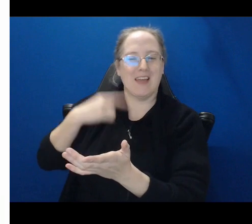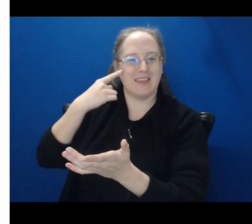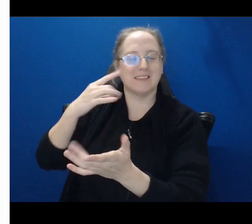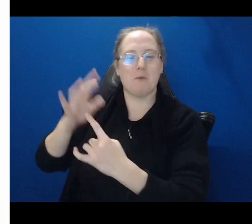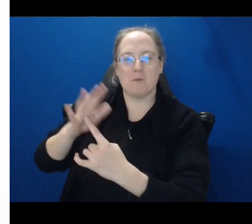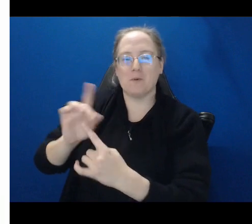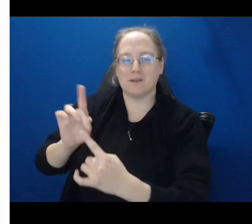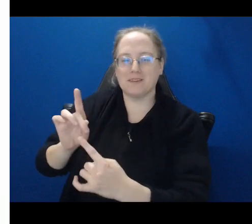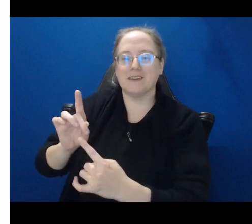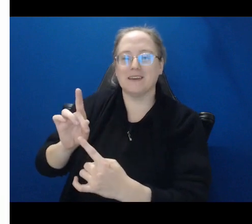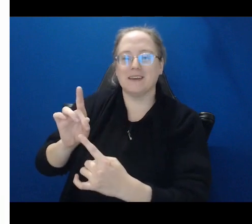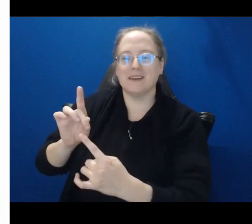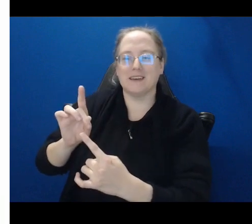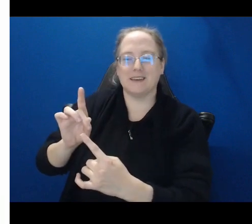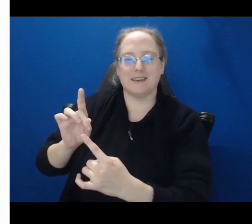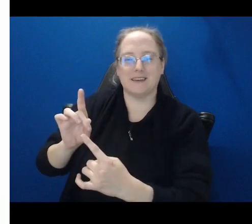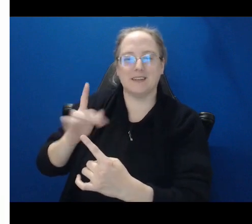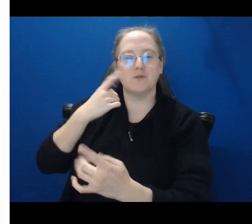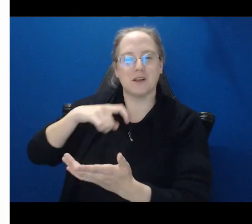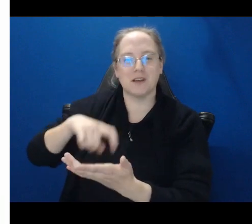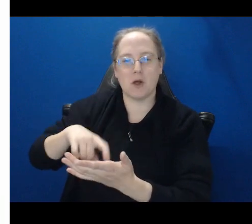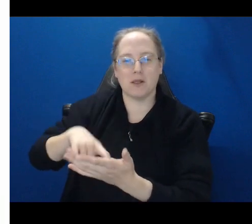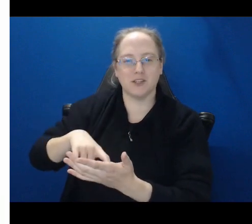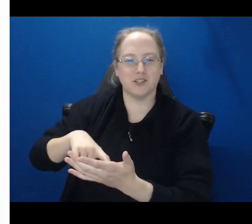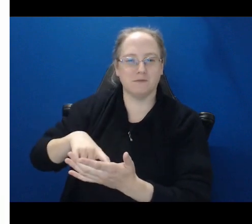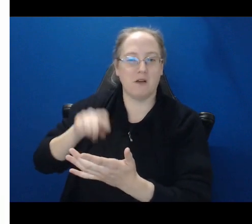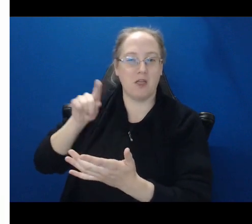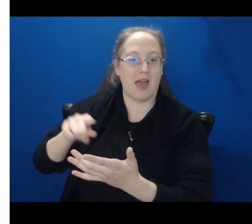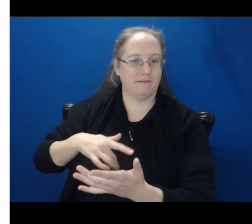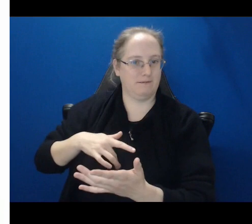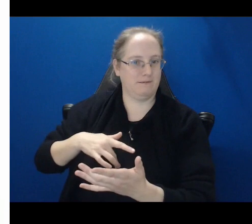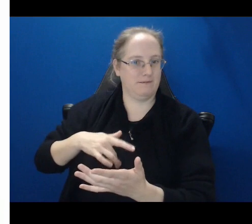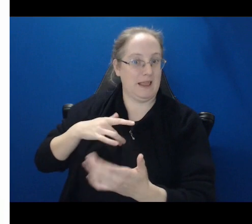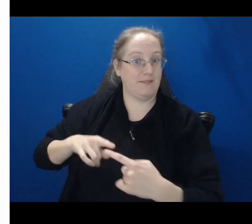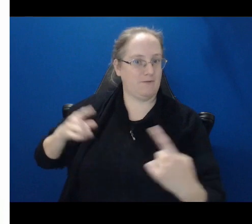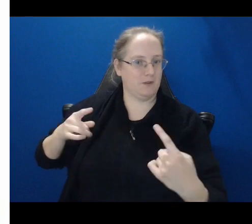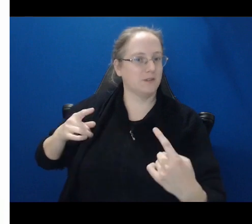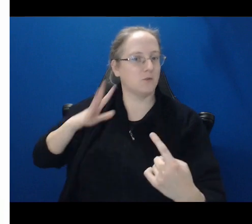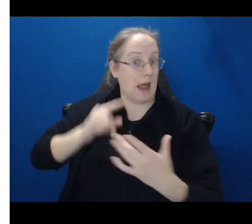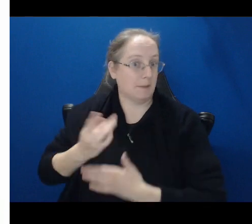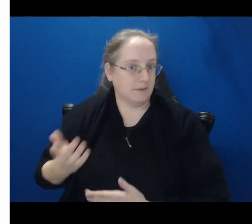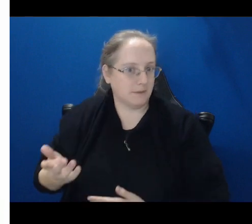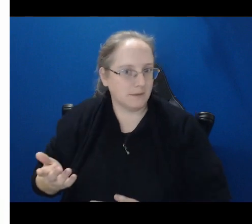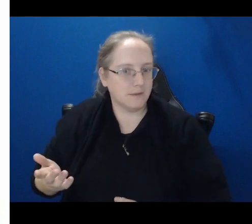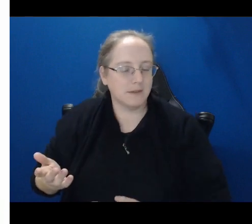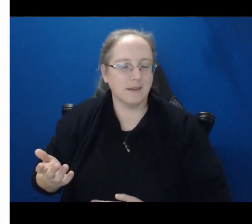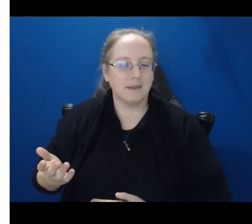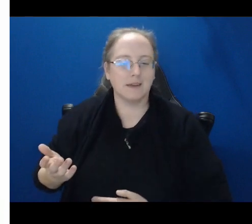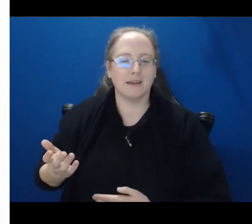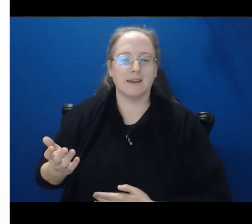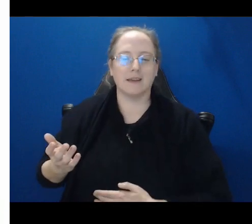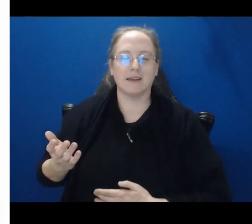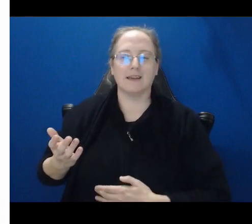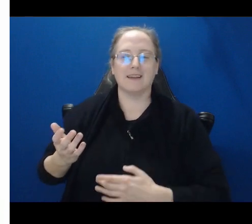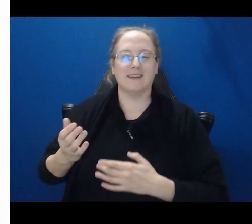to acknowledge those things when they occur and,